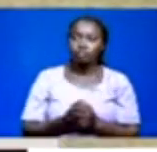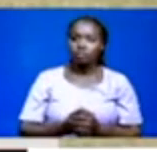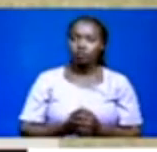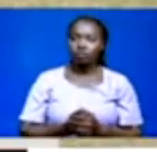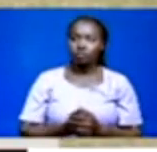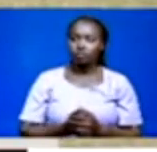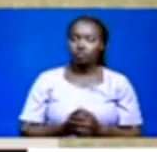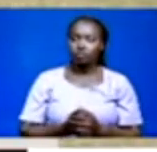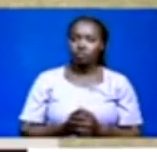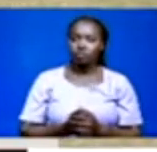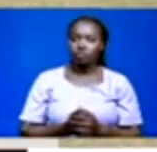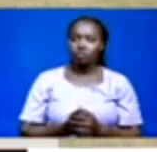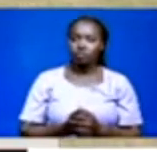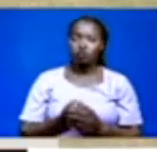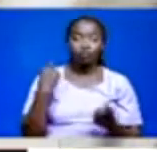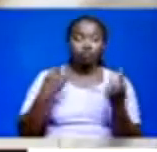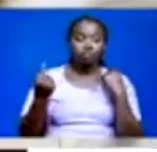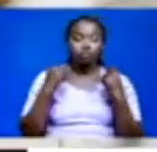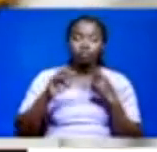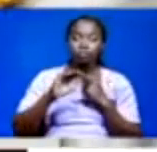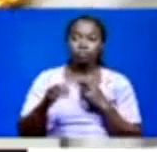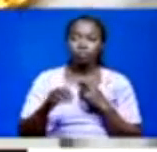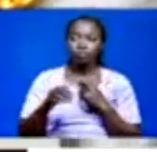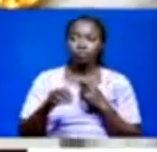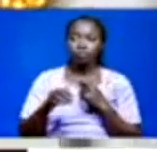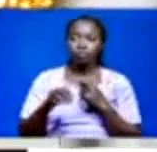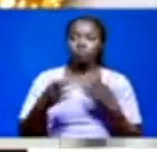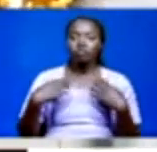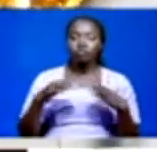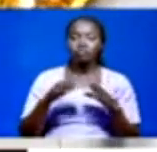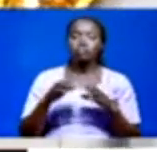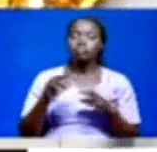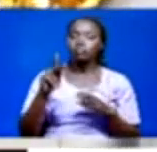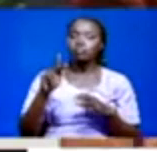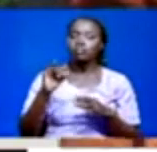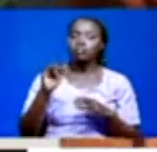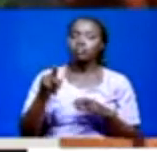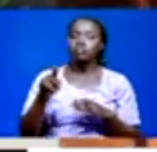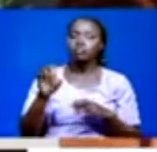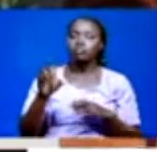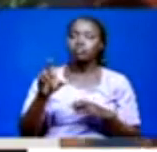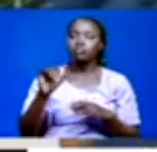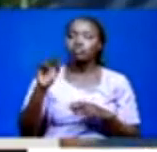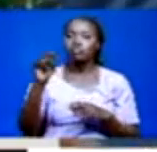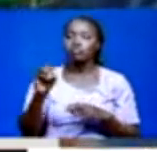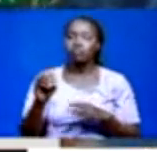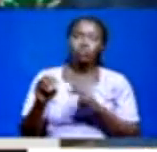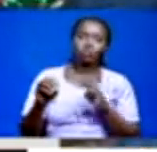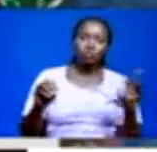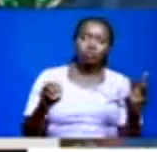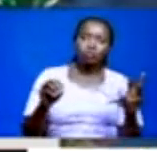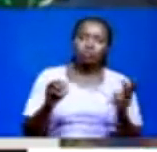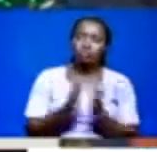Meanwhile, in Kericho County, residents of Kipkelen West constituency who were colluding with coffee cherry thieves